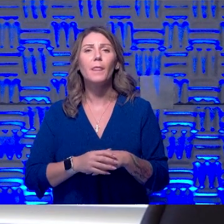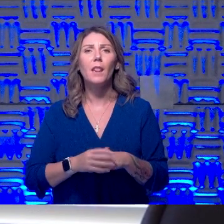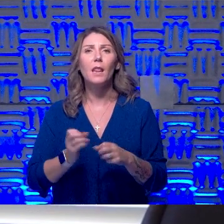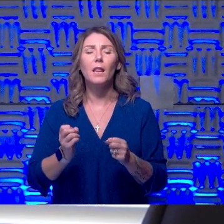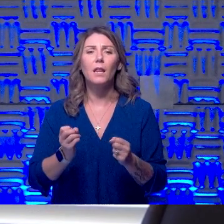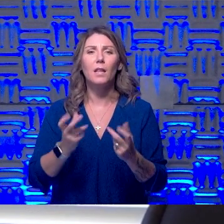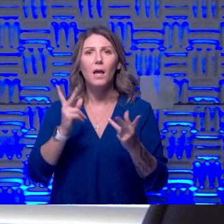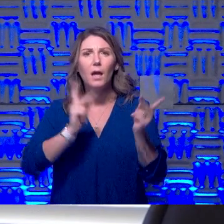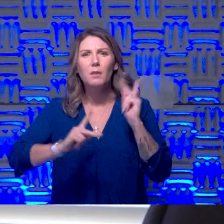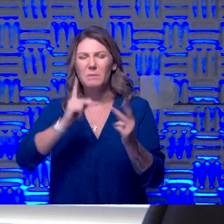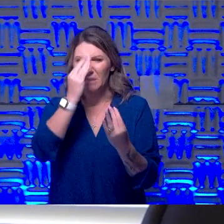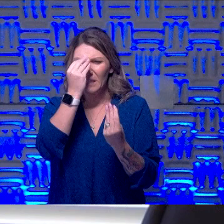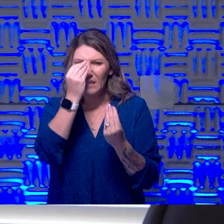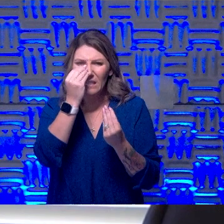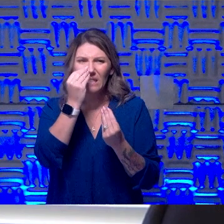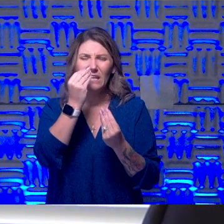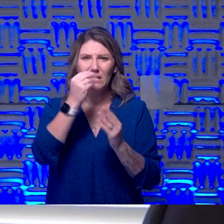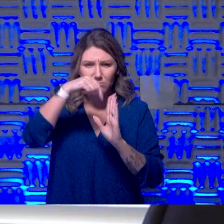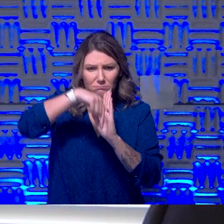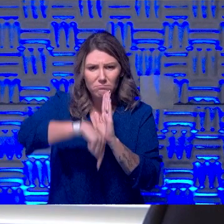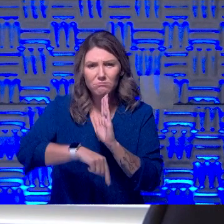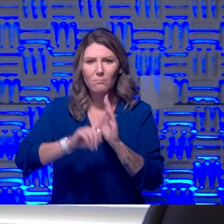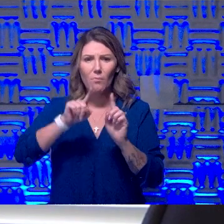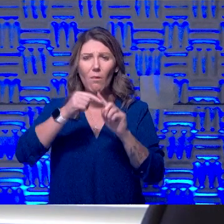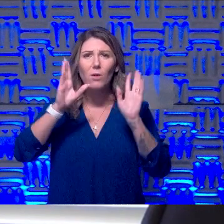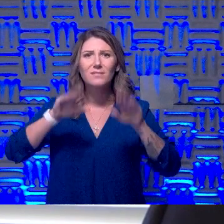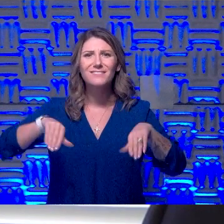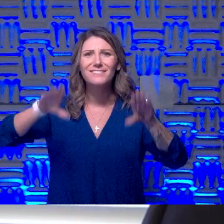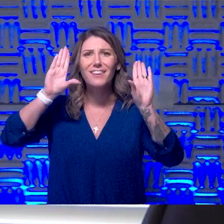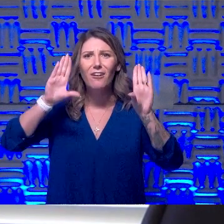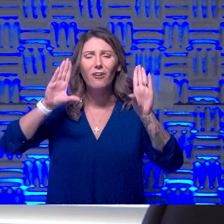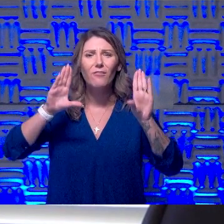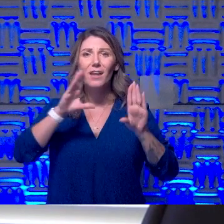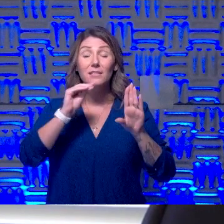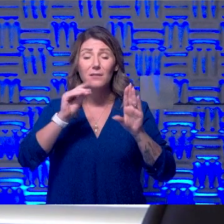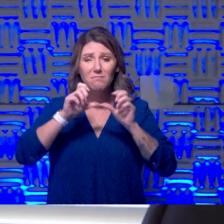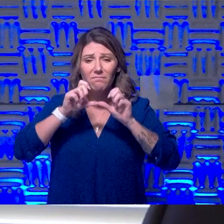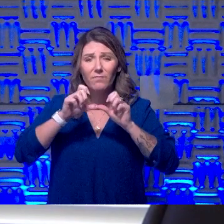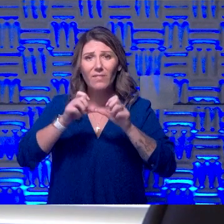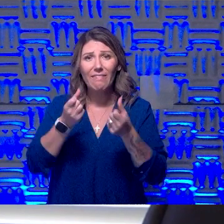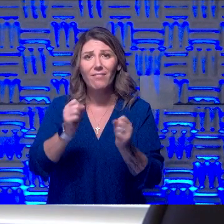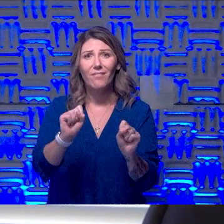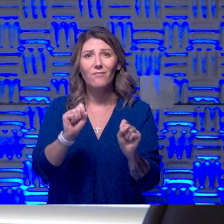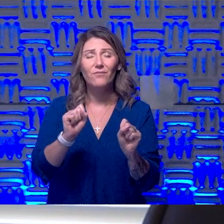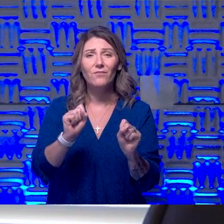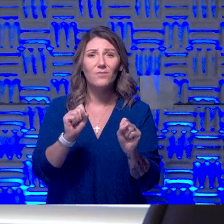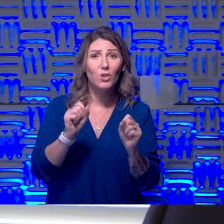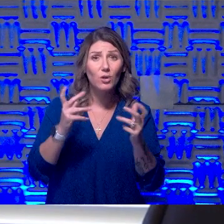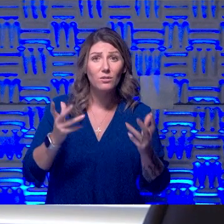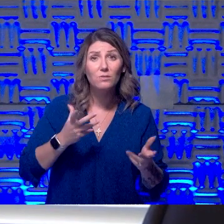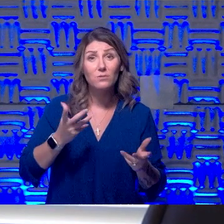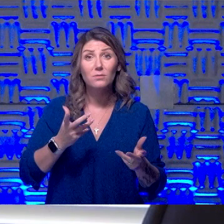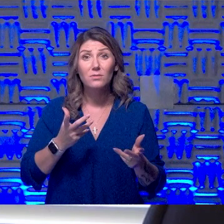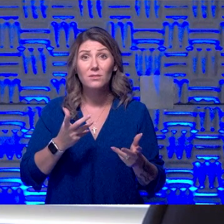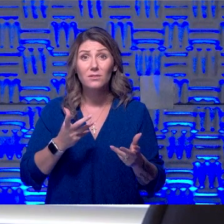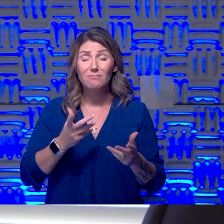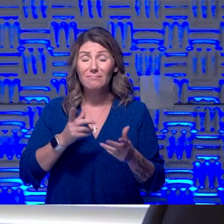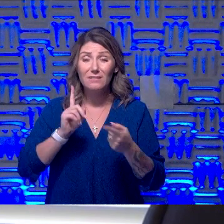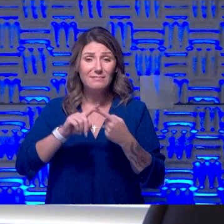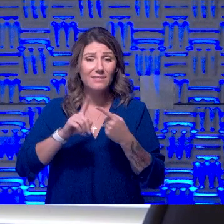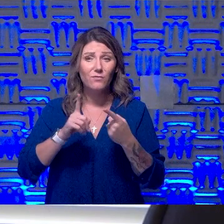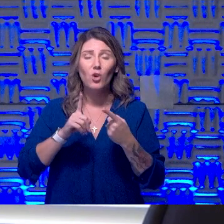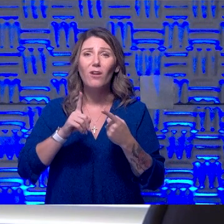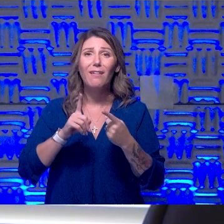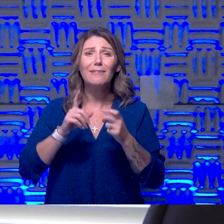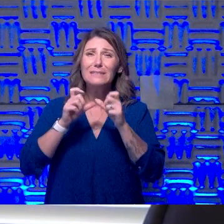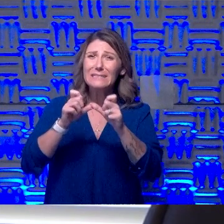as hard as they can about the sacrifices that have been made. And we just need to keep up that effort until we, for just a little bit longer, so we